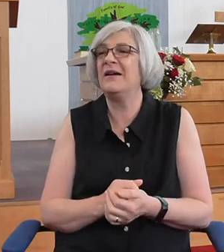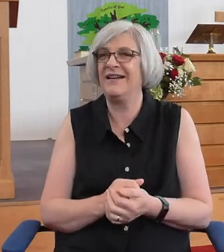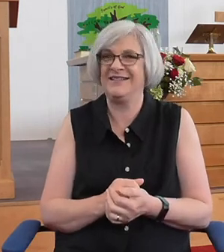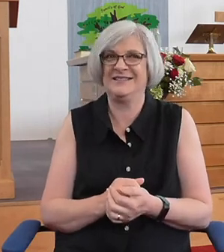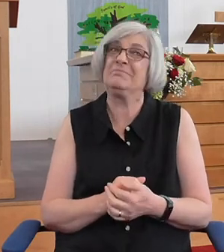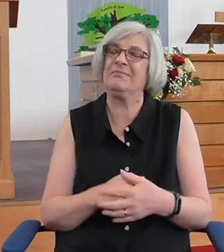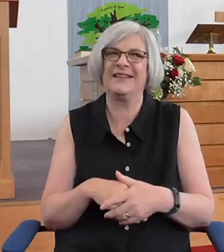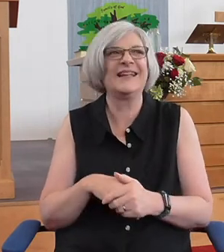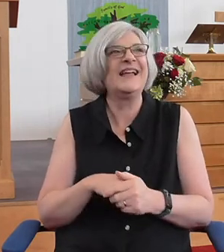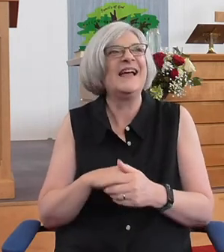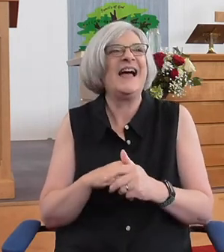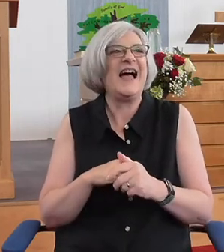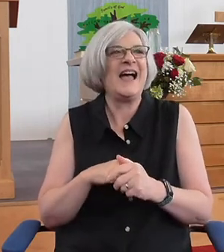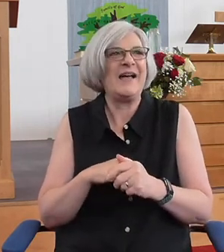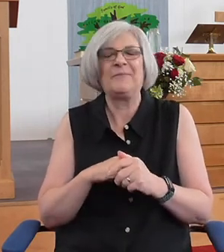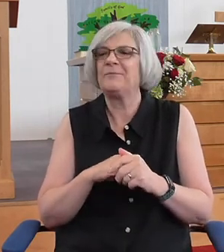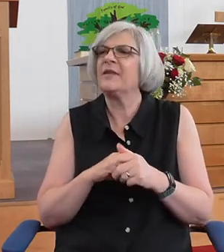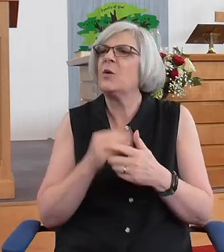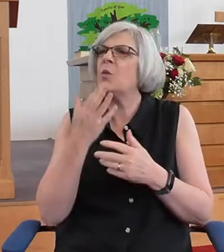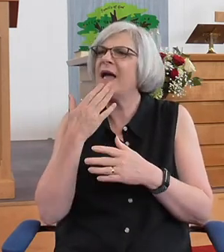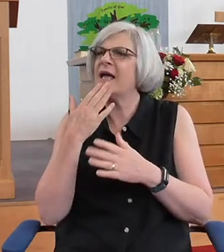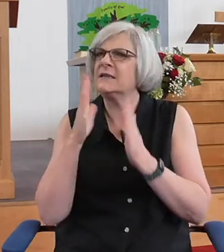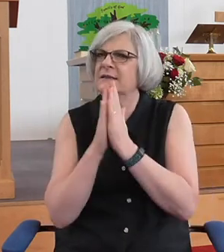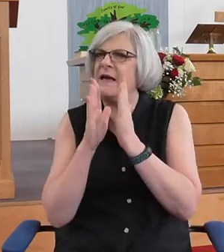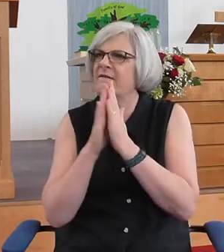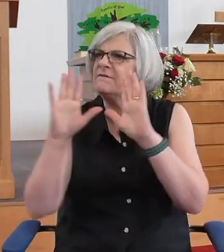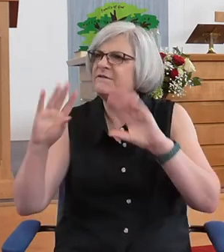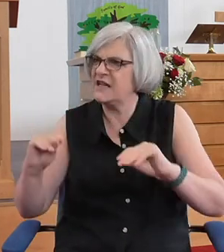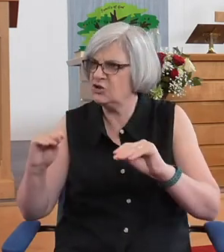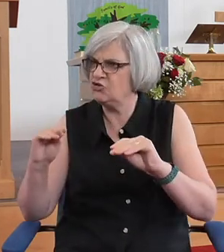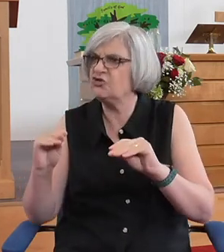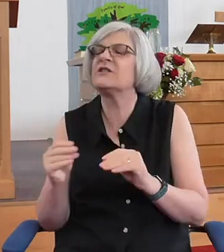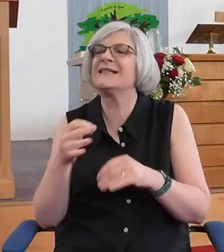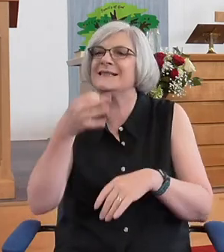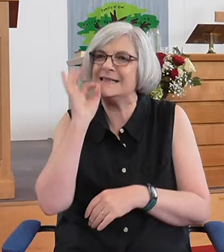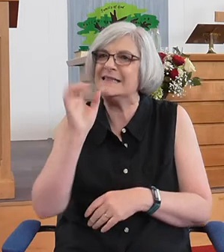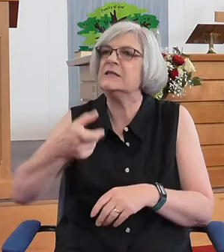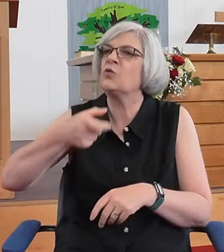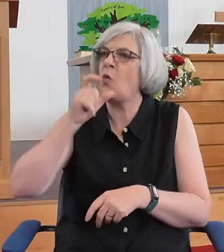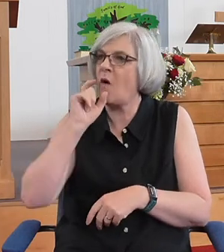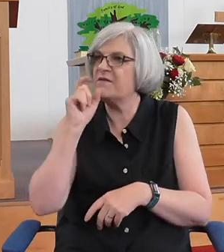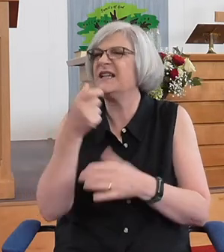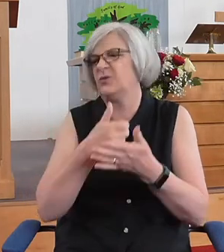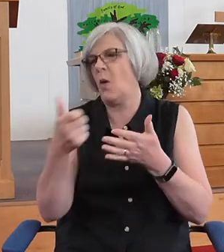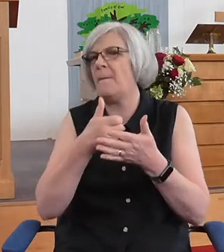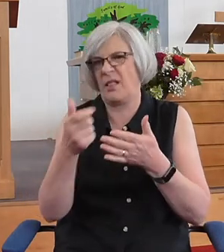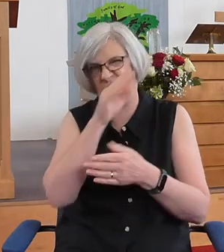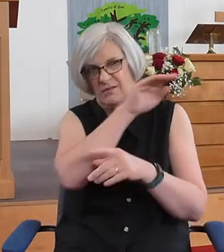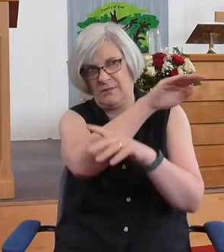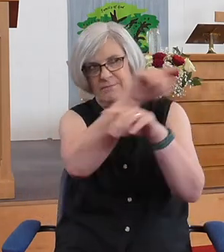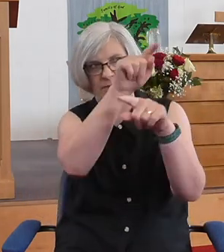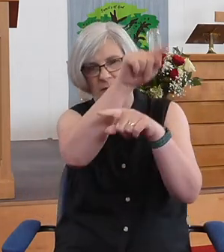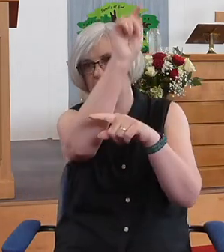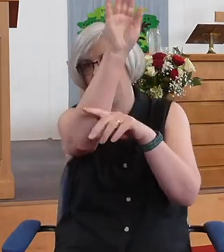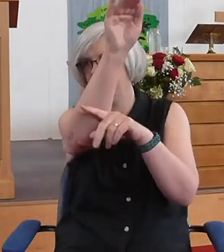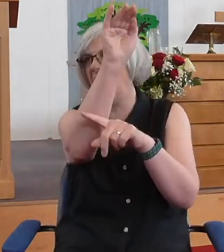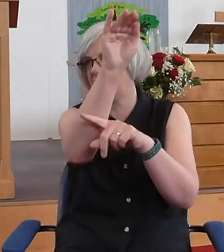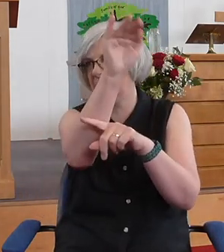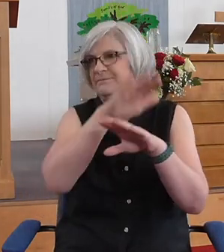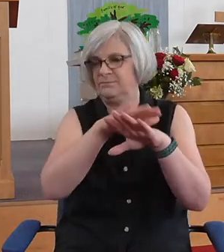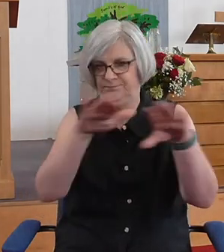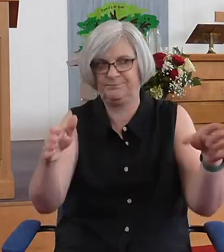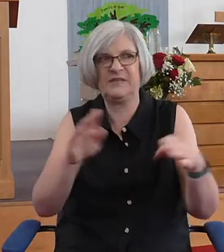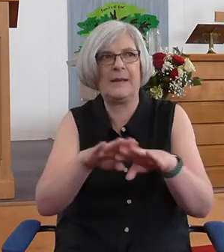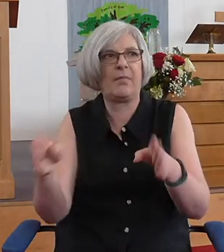They'll be leading the worship. After the service, tea and coffee as usual at the back of the room. Please join us